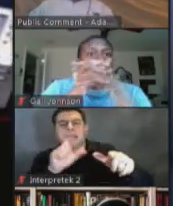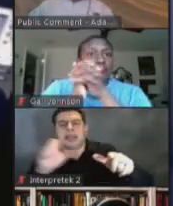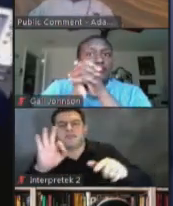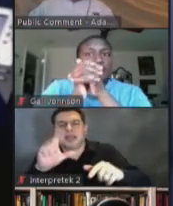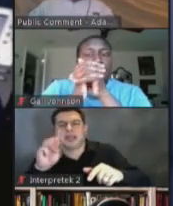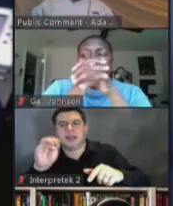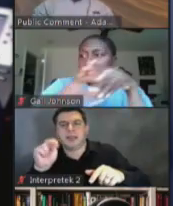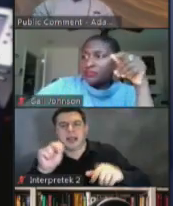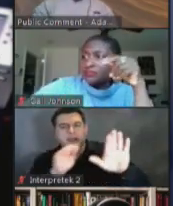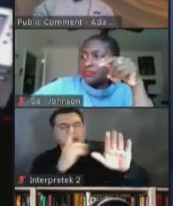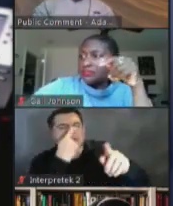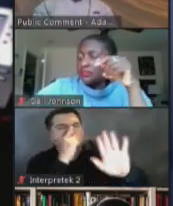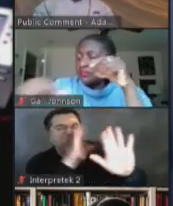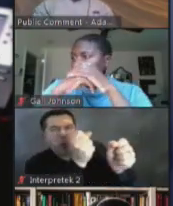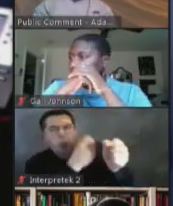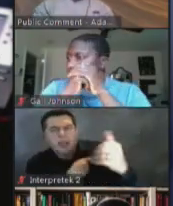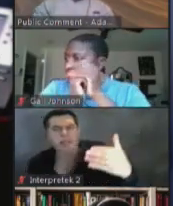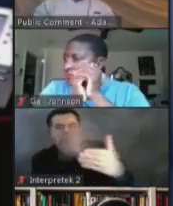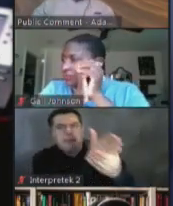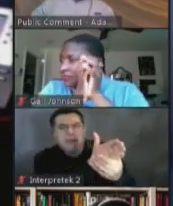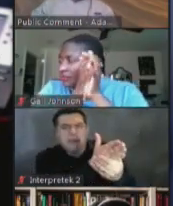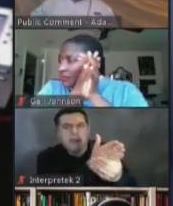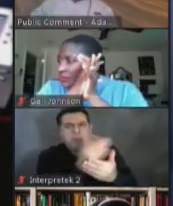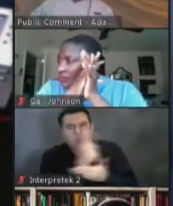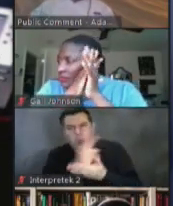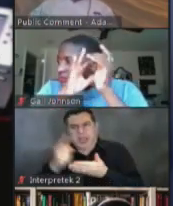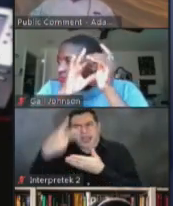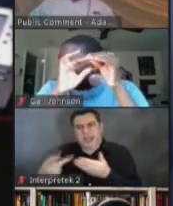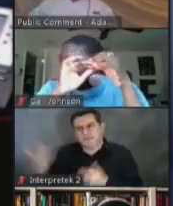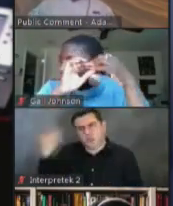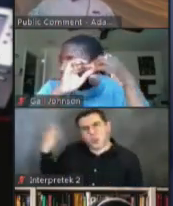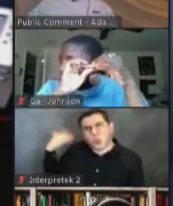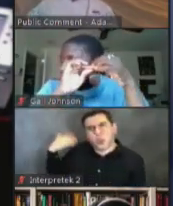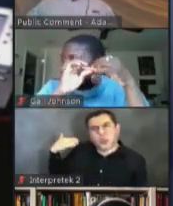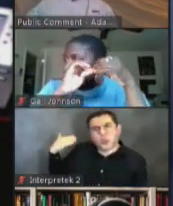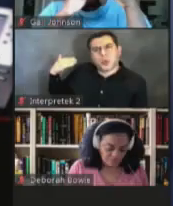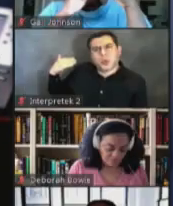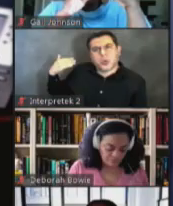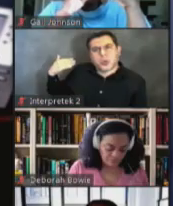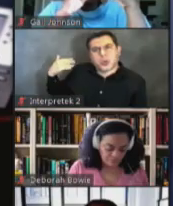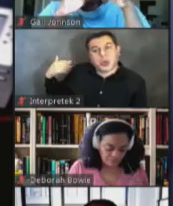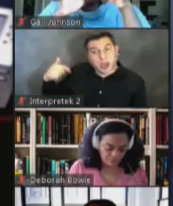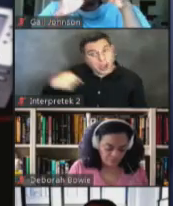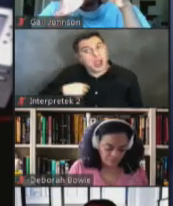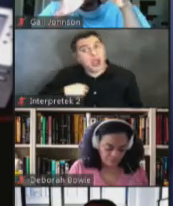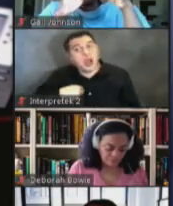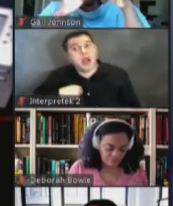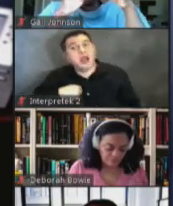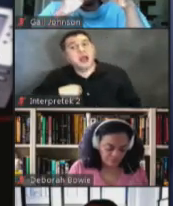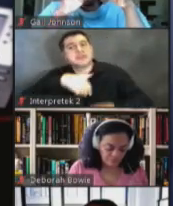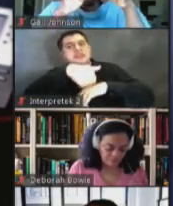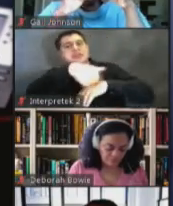So about a week and a half ago, I transmitted a memorandum to the commission that outlined